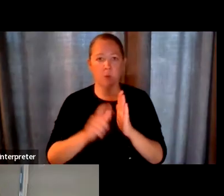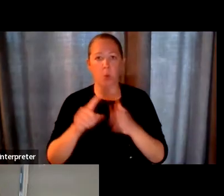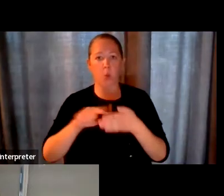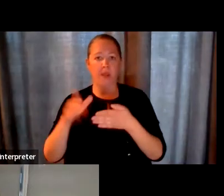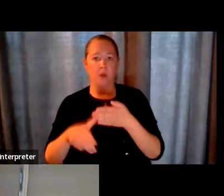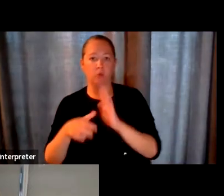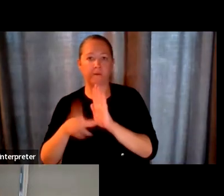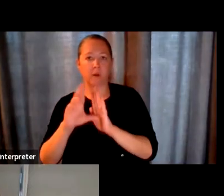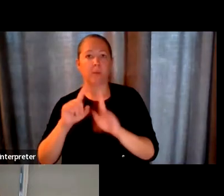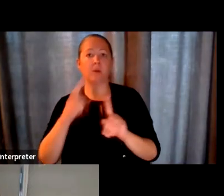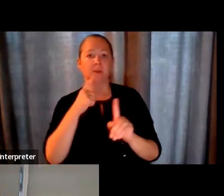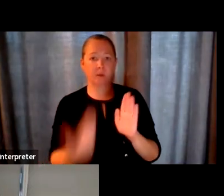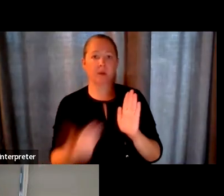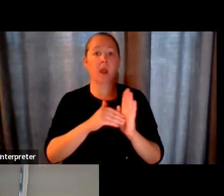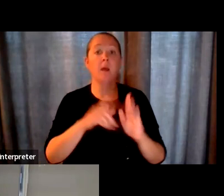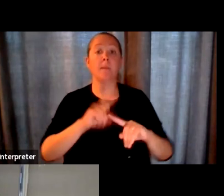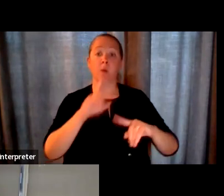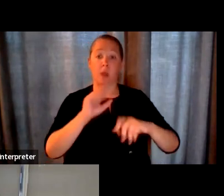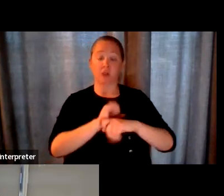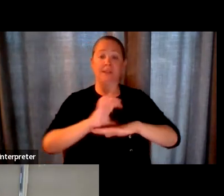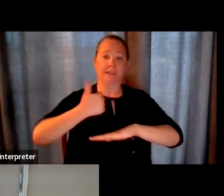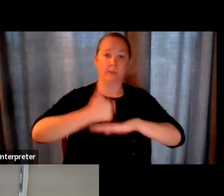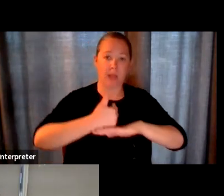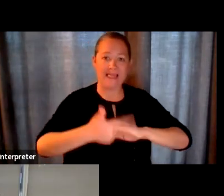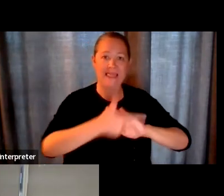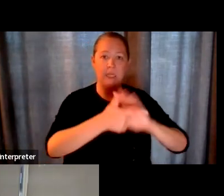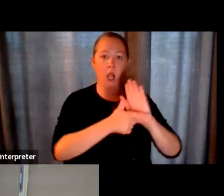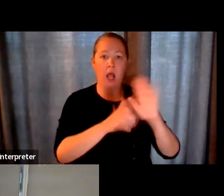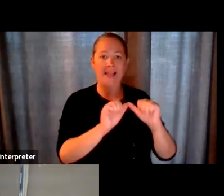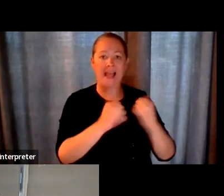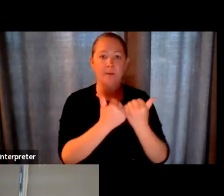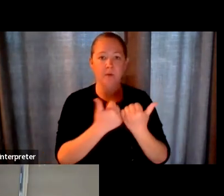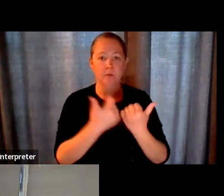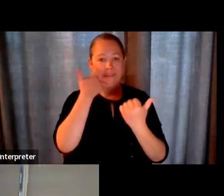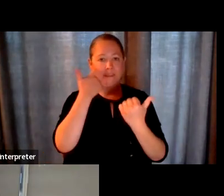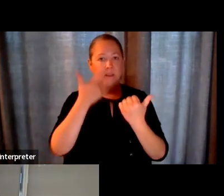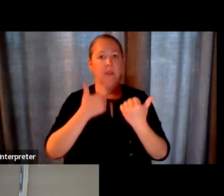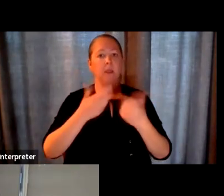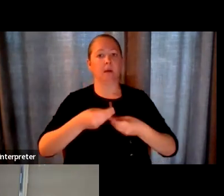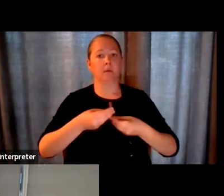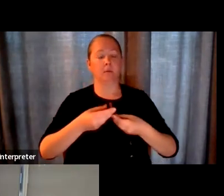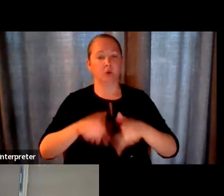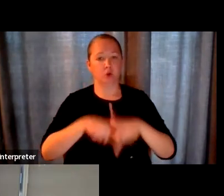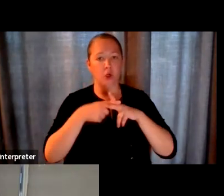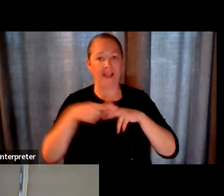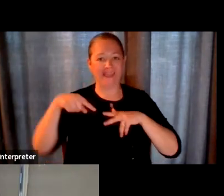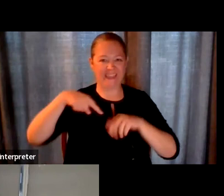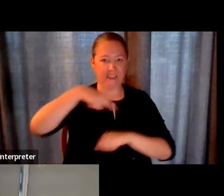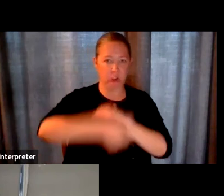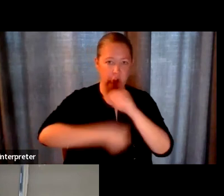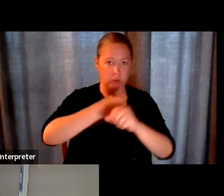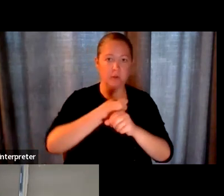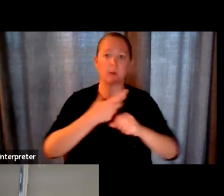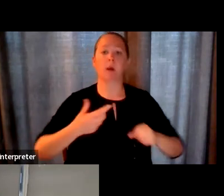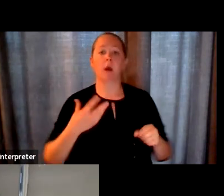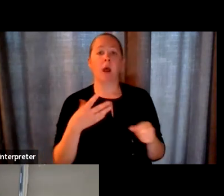have founded a legal academy at AU. We just piloted it this year. And it is sort of a